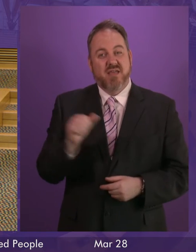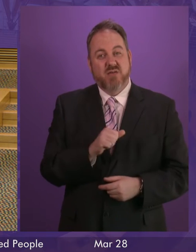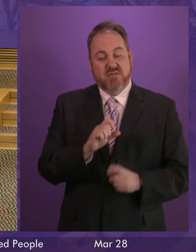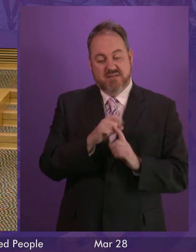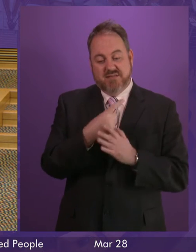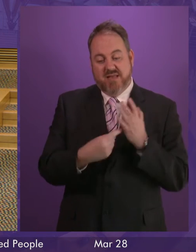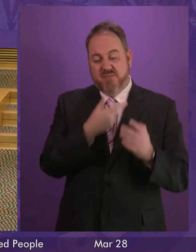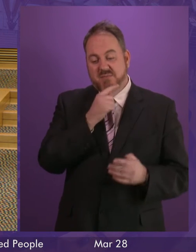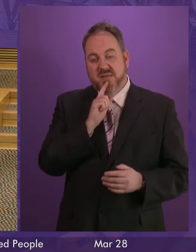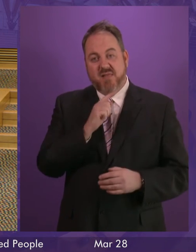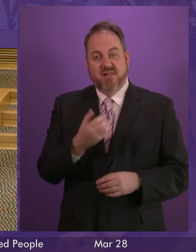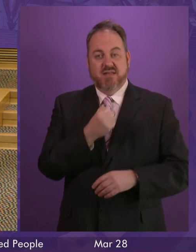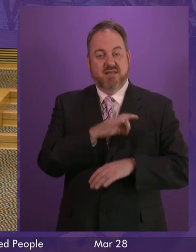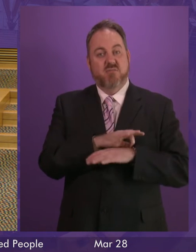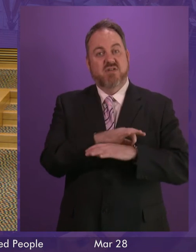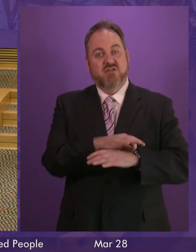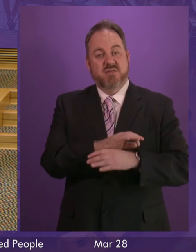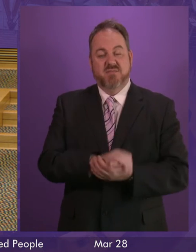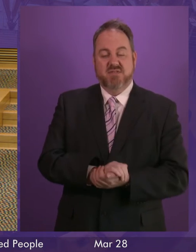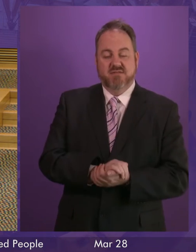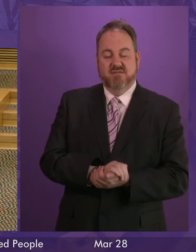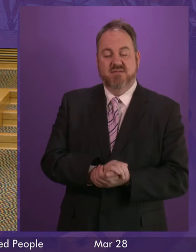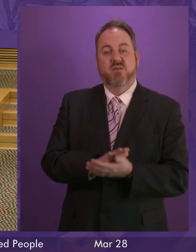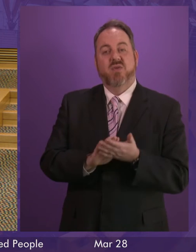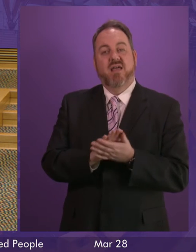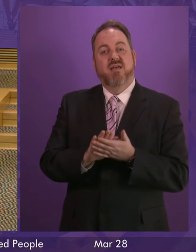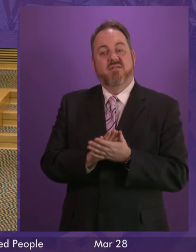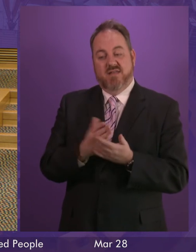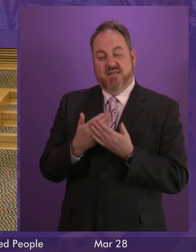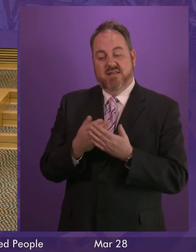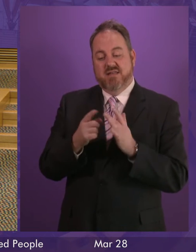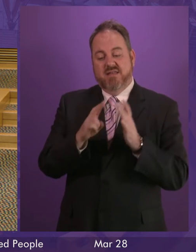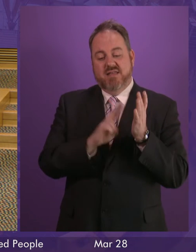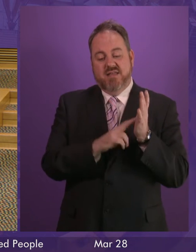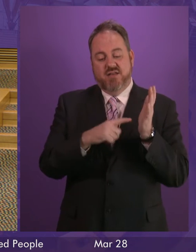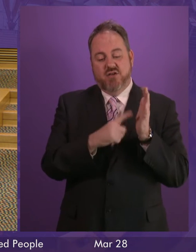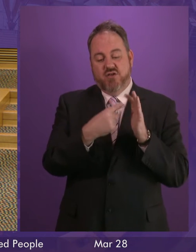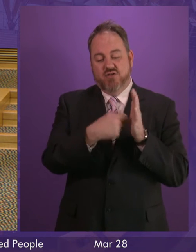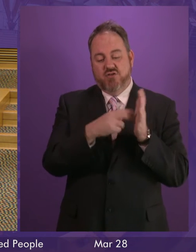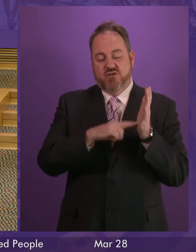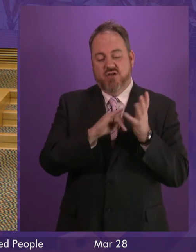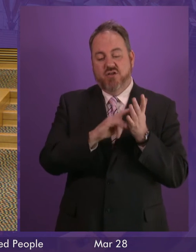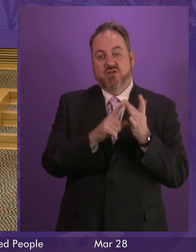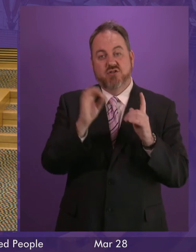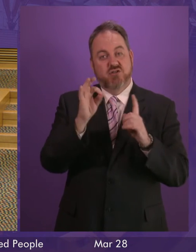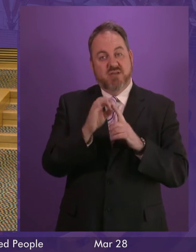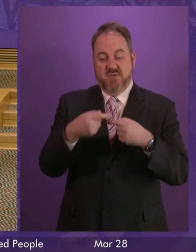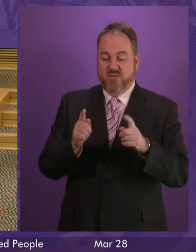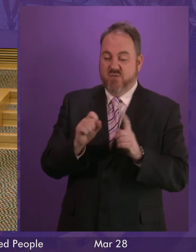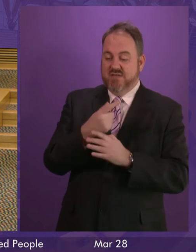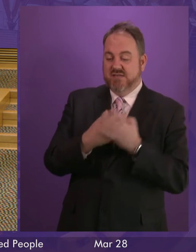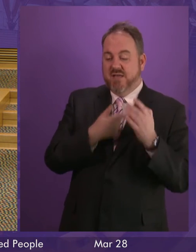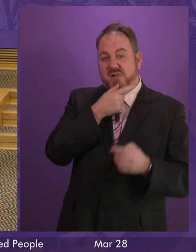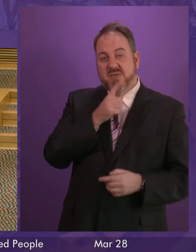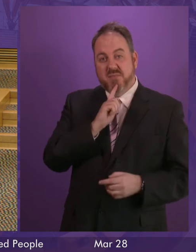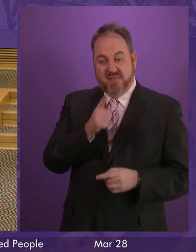An internship scheme across the public and third sectors, which is managed by Inclusion Scotland, is now being expanded to the private sector and I have